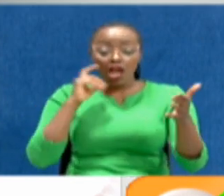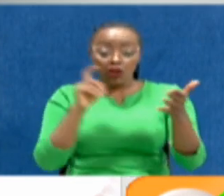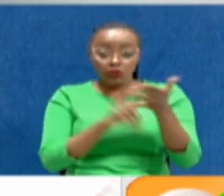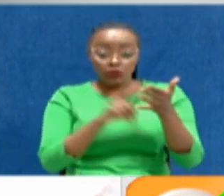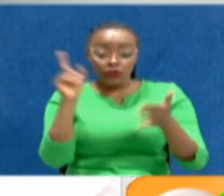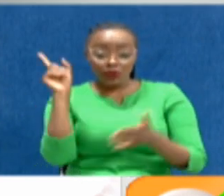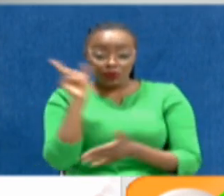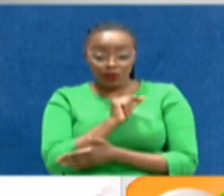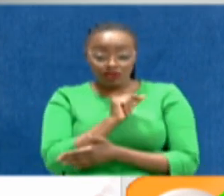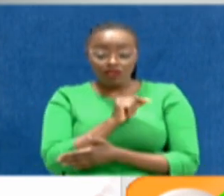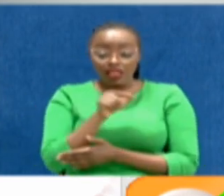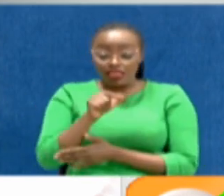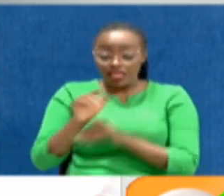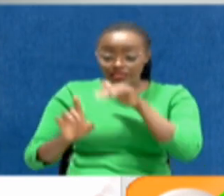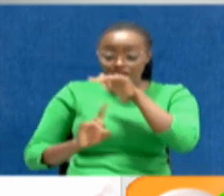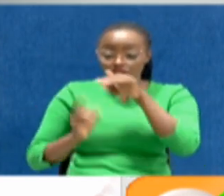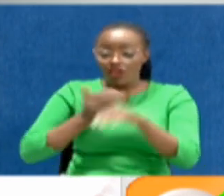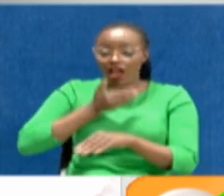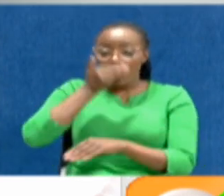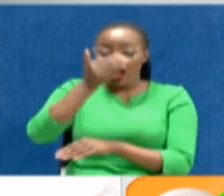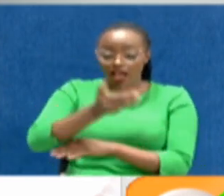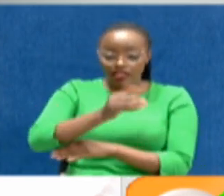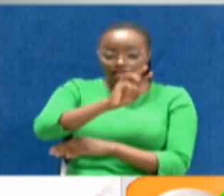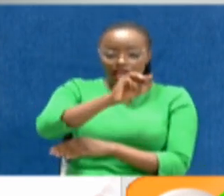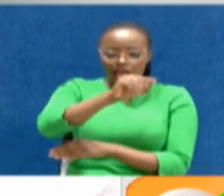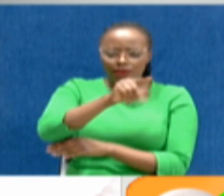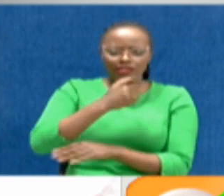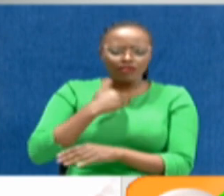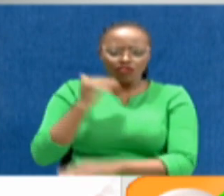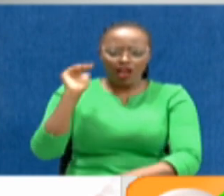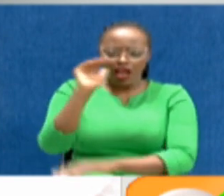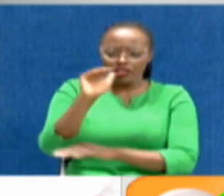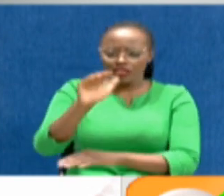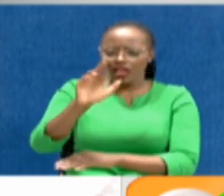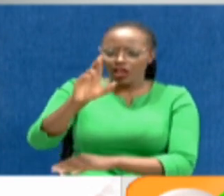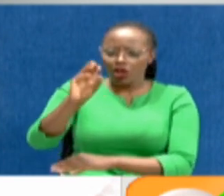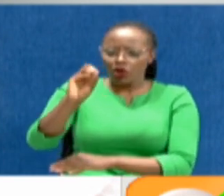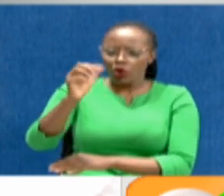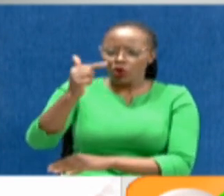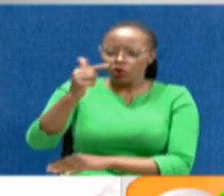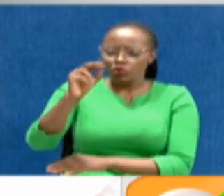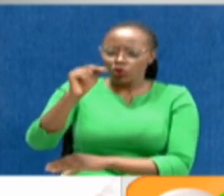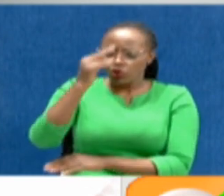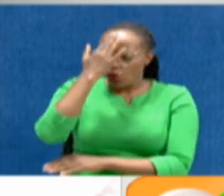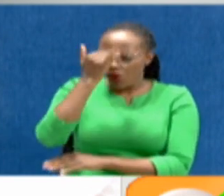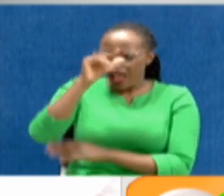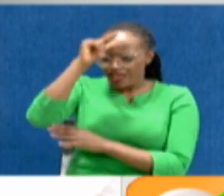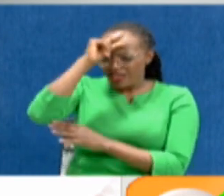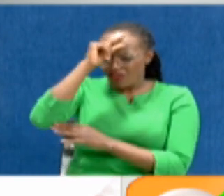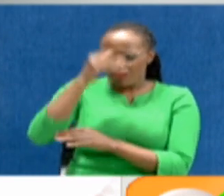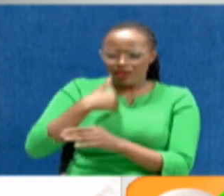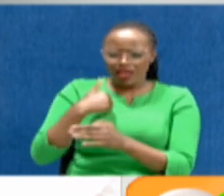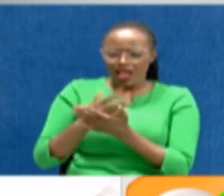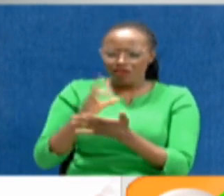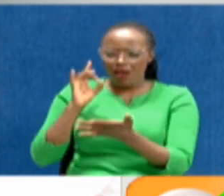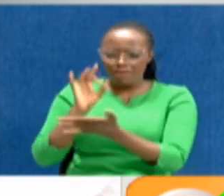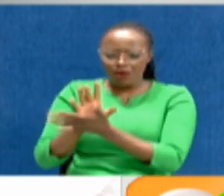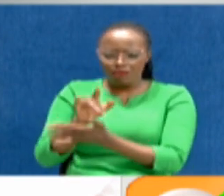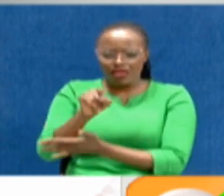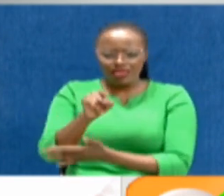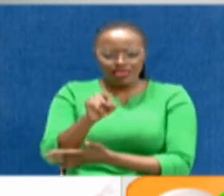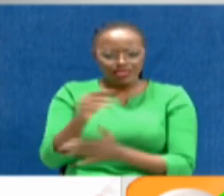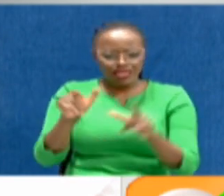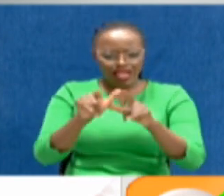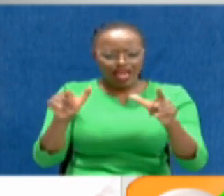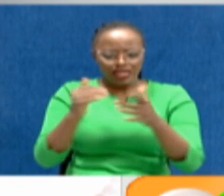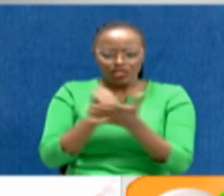of the vagueness in the late minister's answer, MPs piled pressure on Lotodo to be forthcoming on why government was de-gazetting such a huge chunk of